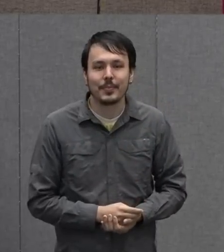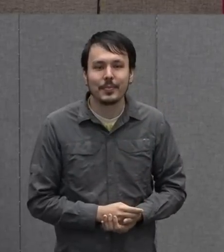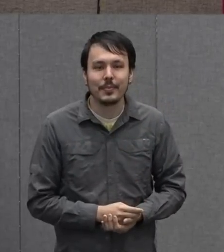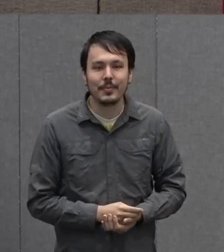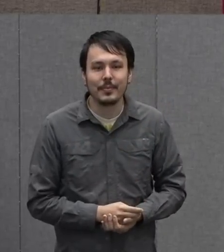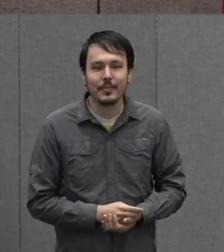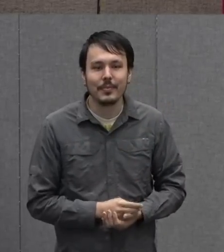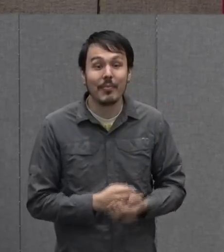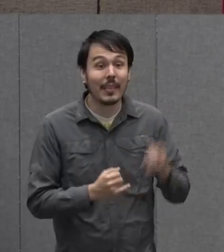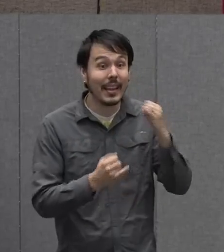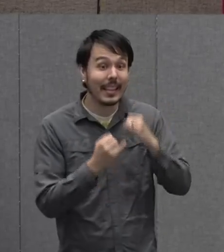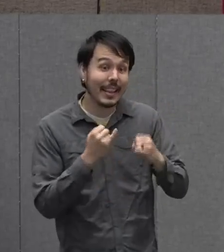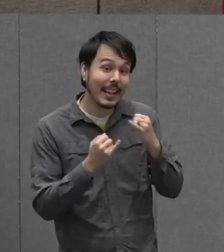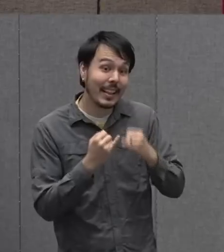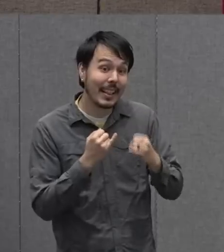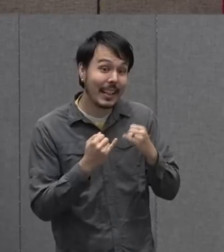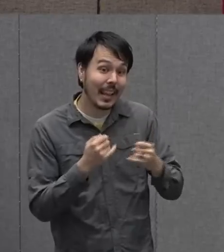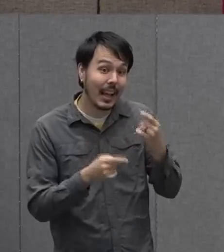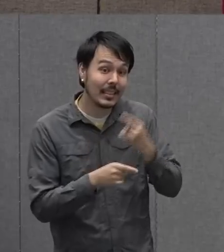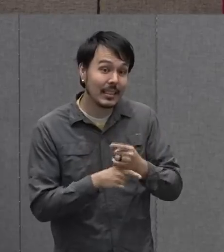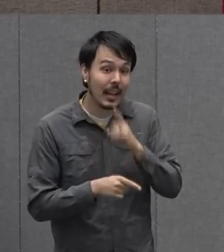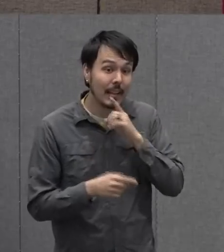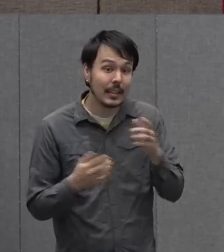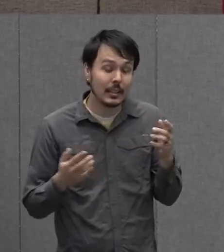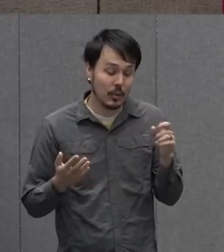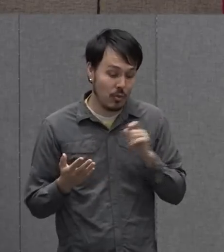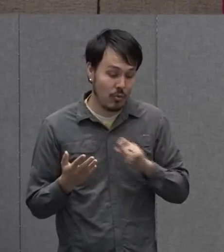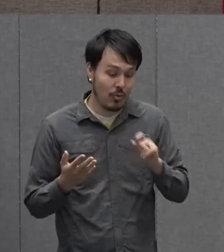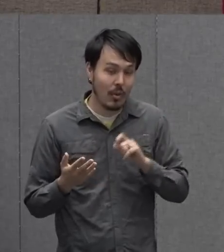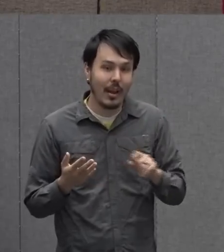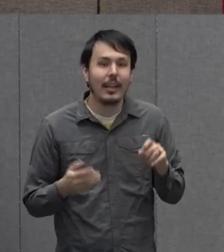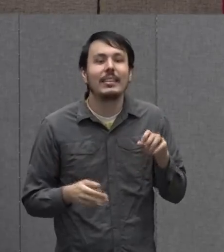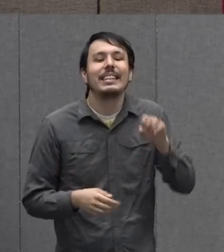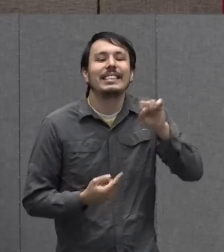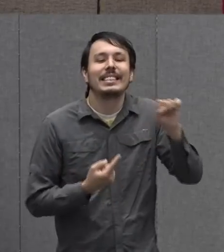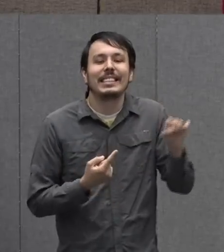And the last day that we will write is Saturday.